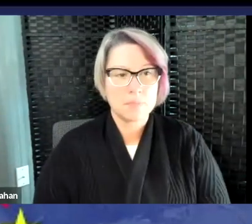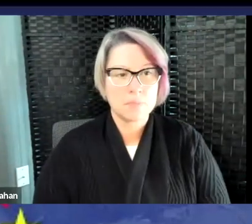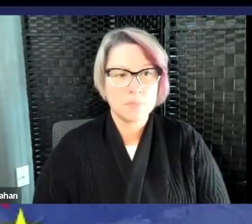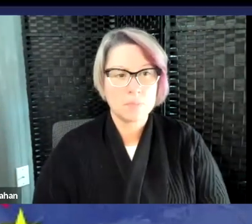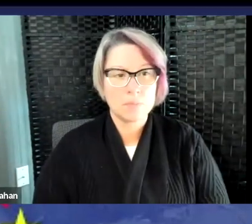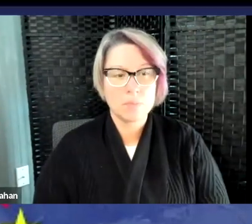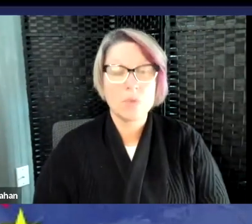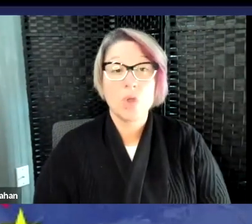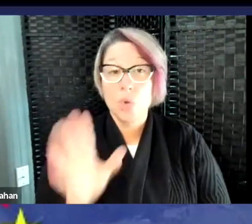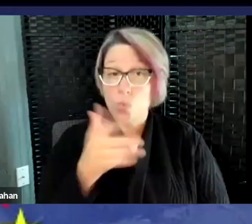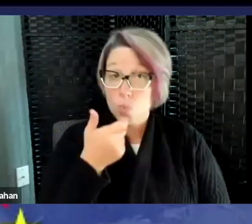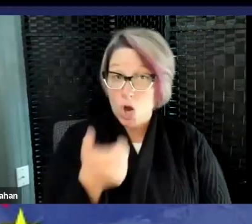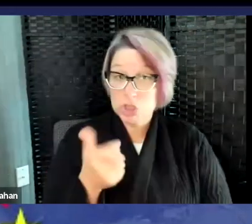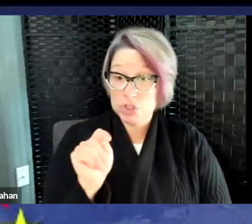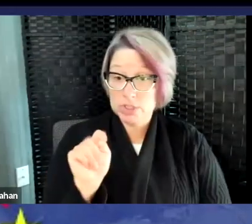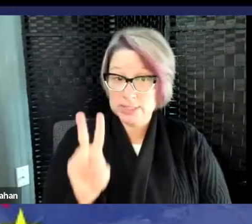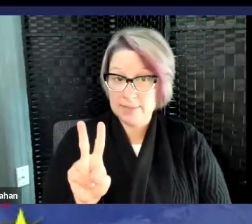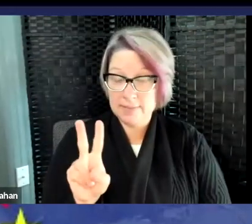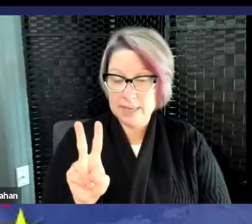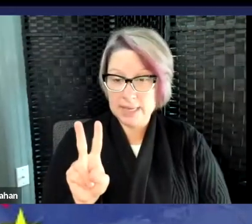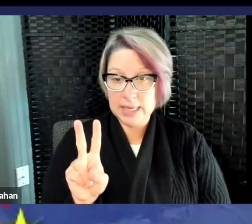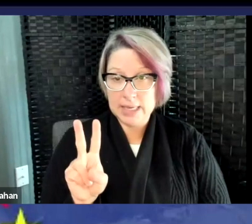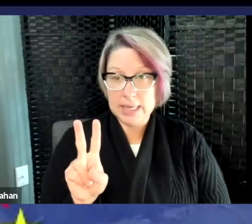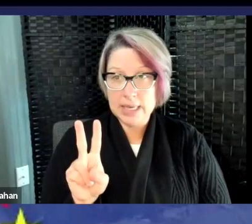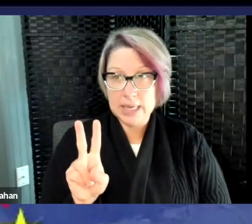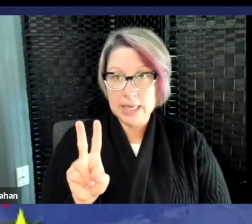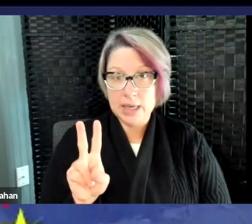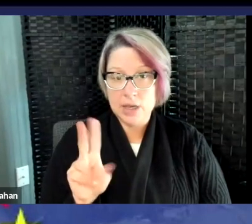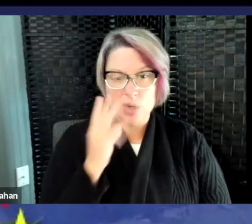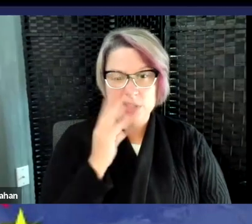When you watch TV, has it ever changed your emotion?